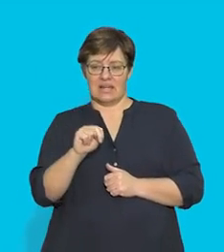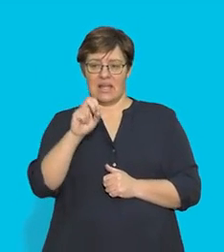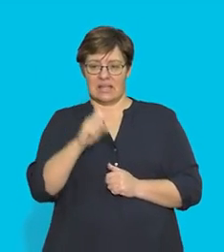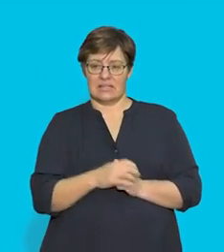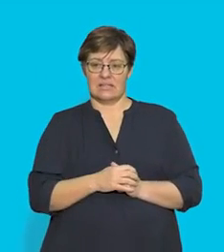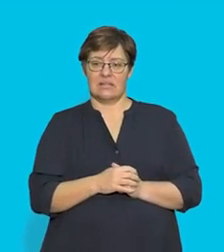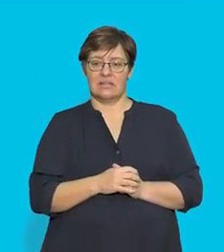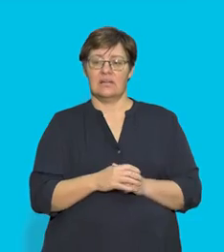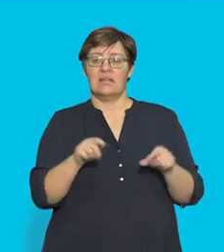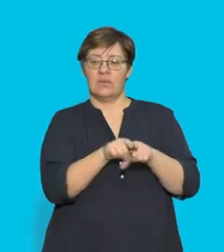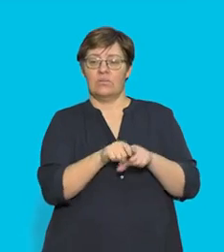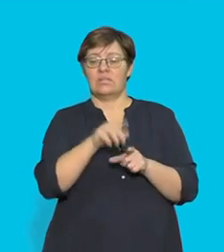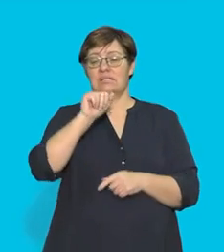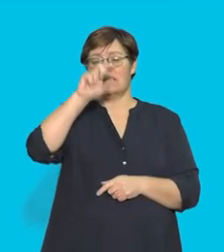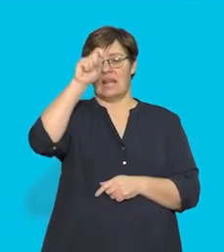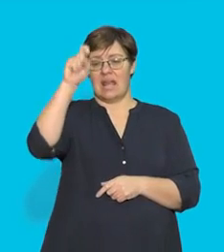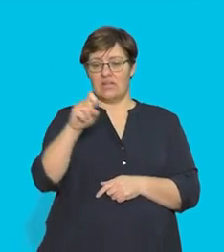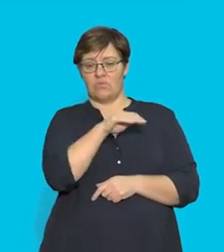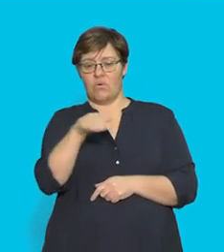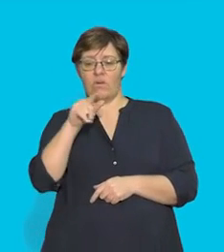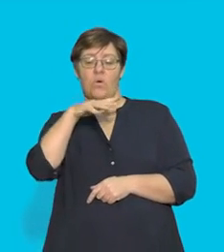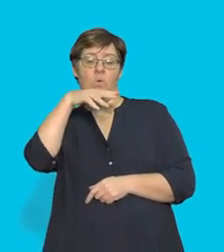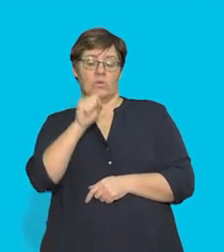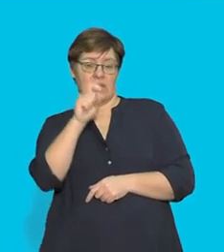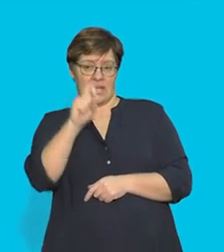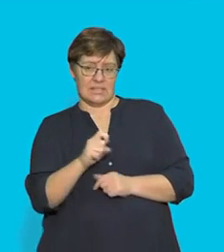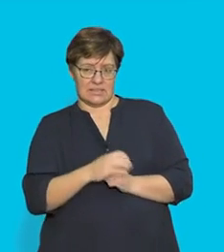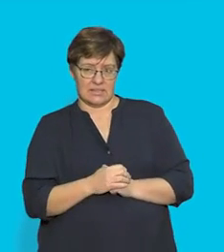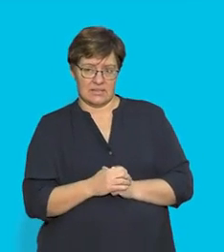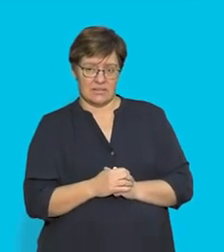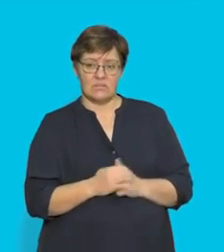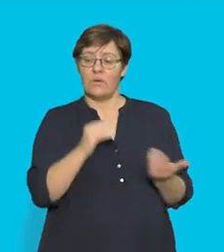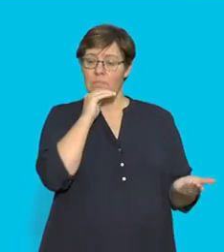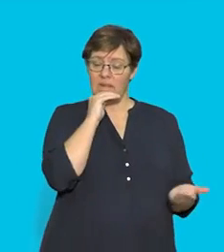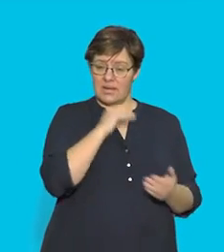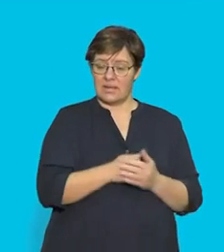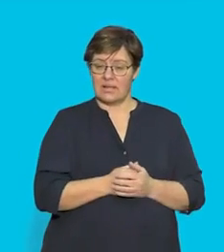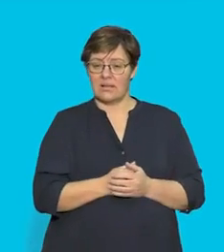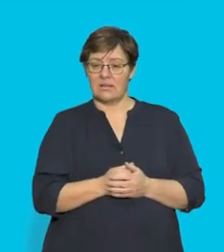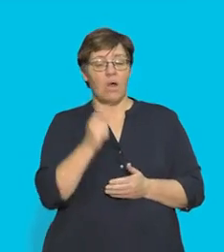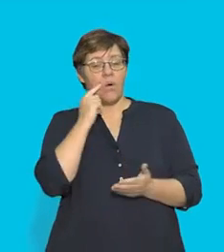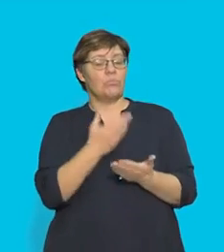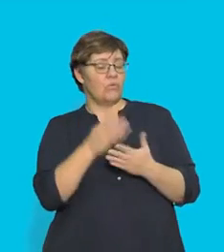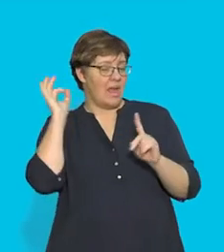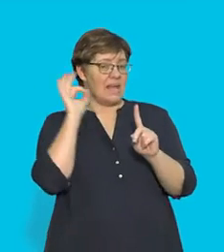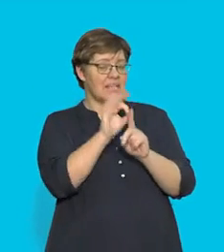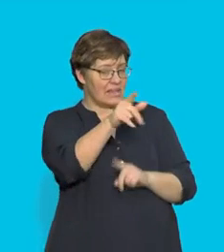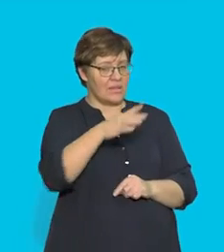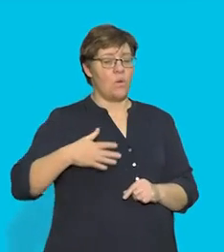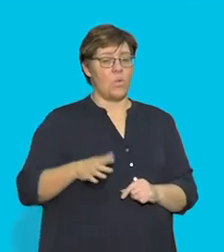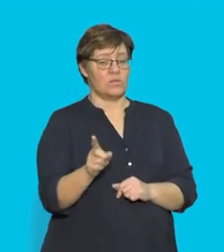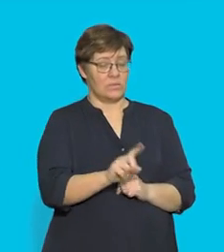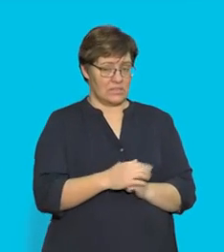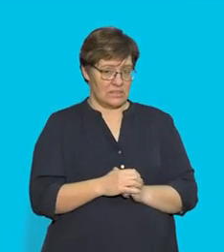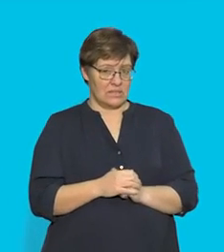to sine of x over cos of x. So, in other words, we've proved exactly